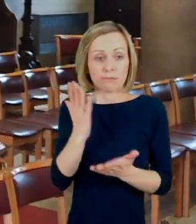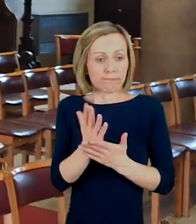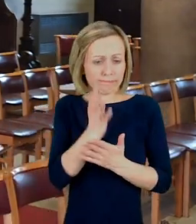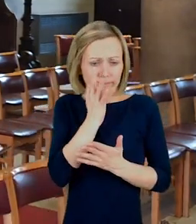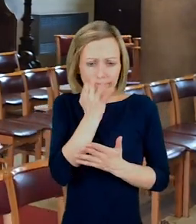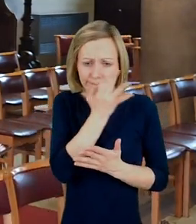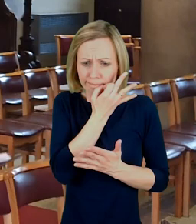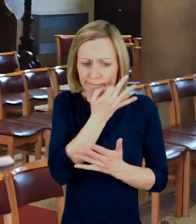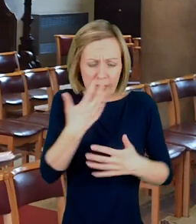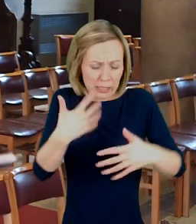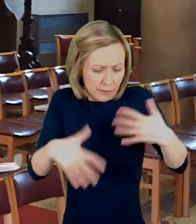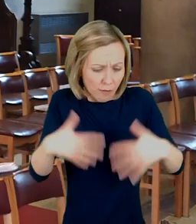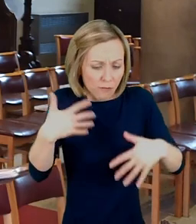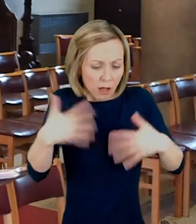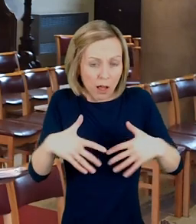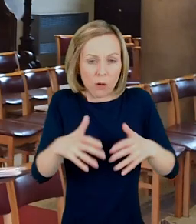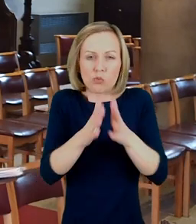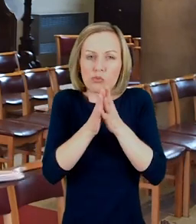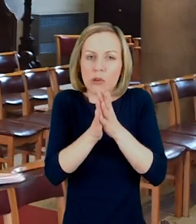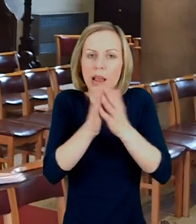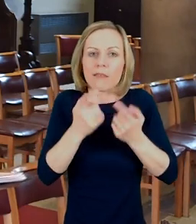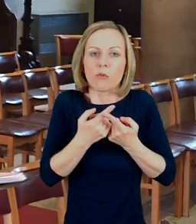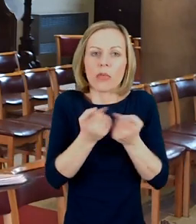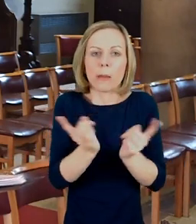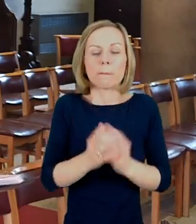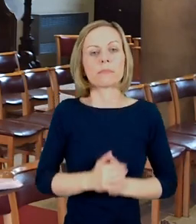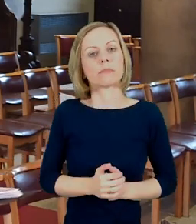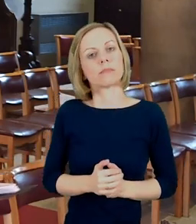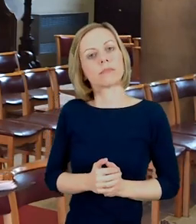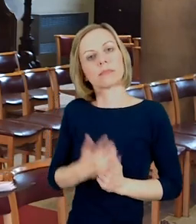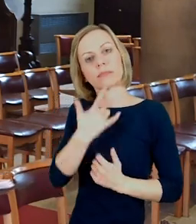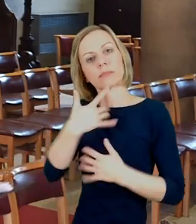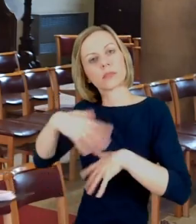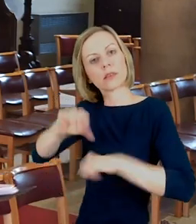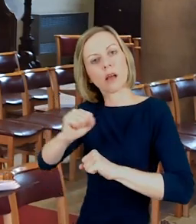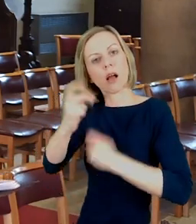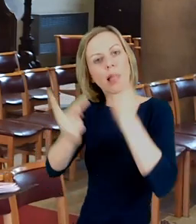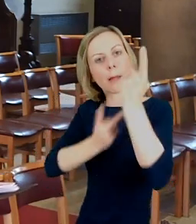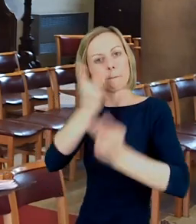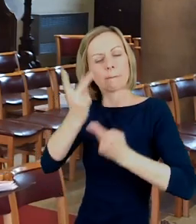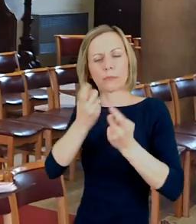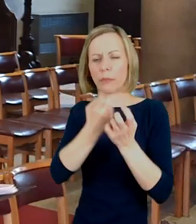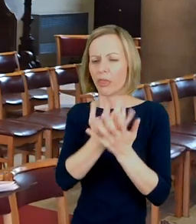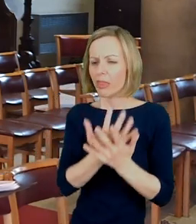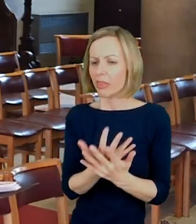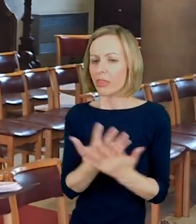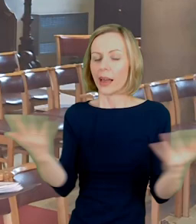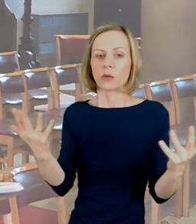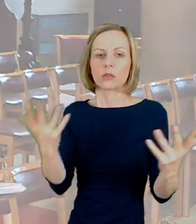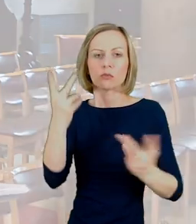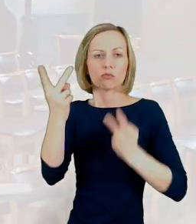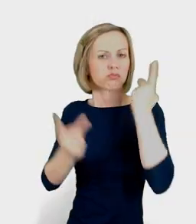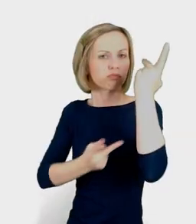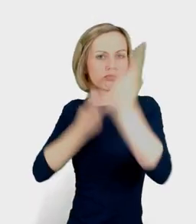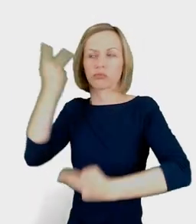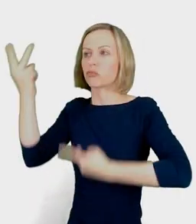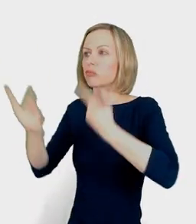silence. We begin with the hymn, "Oh, for a Thousand Tongues to Sing."